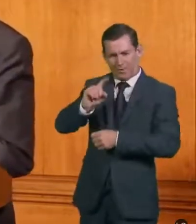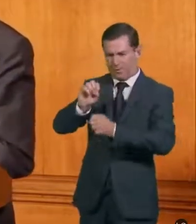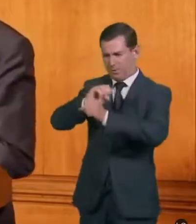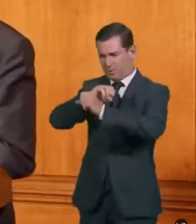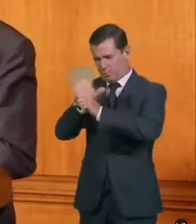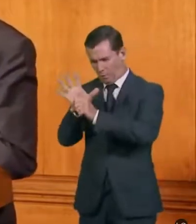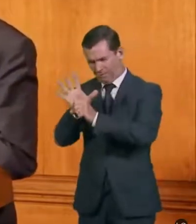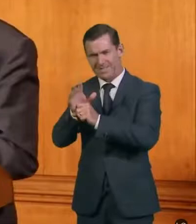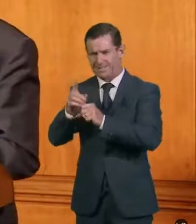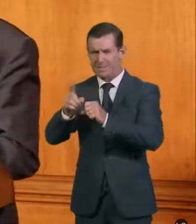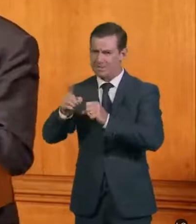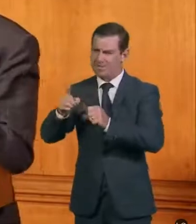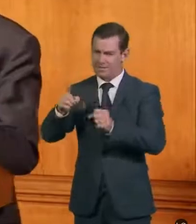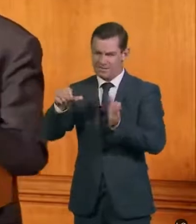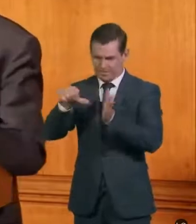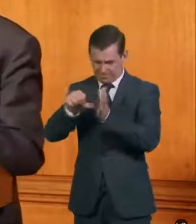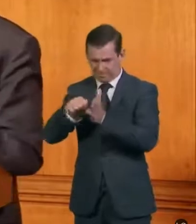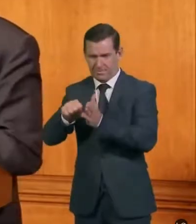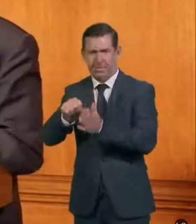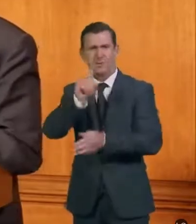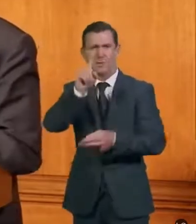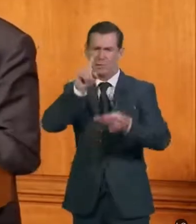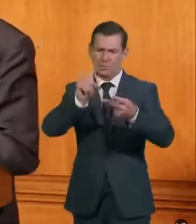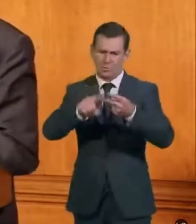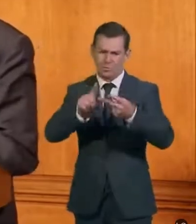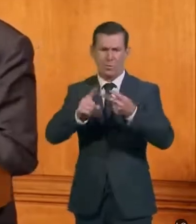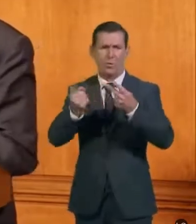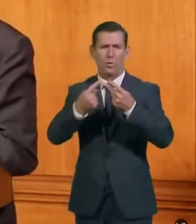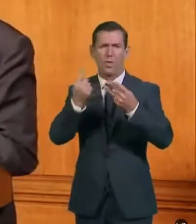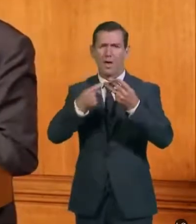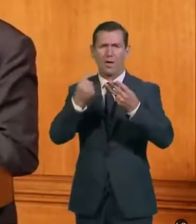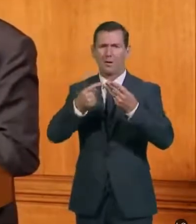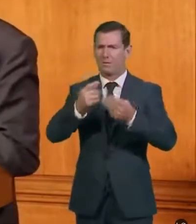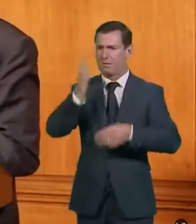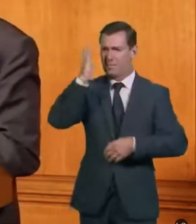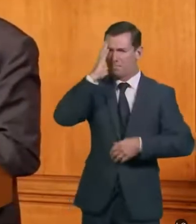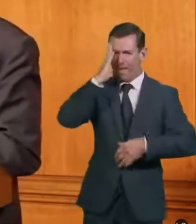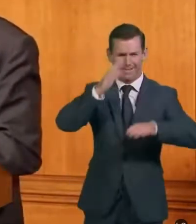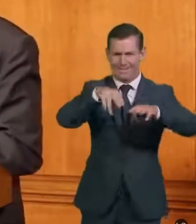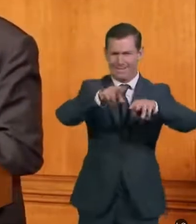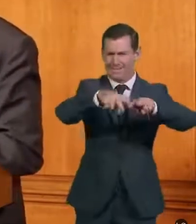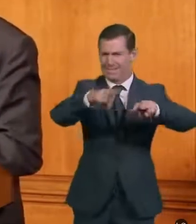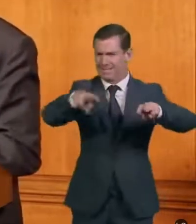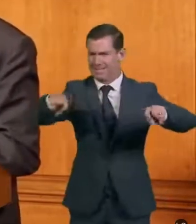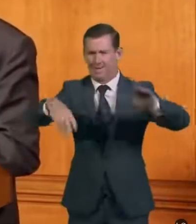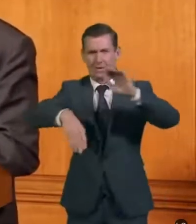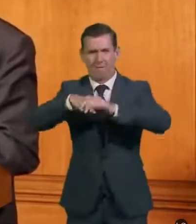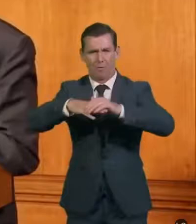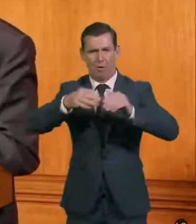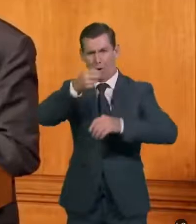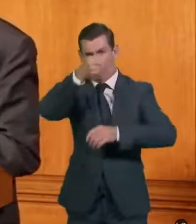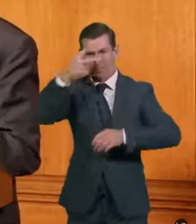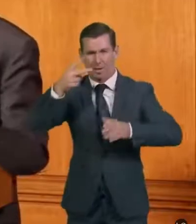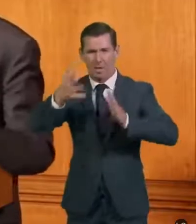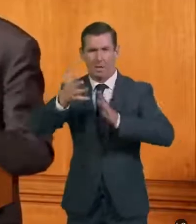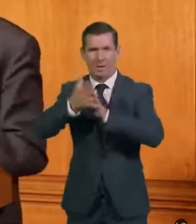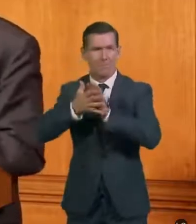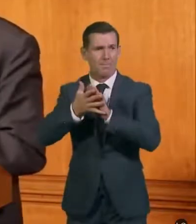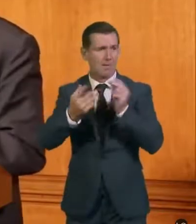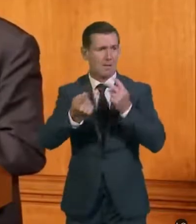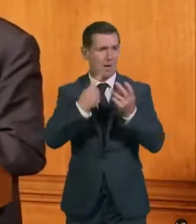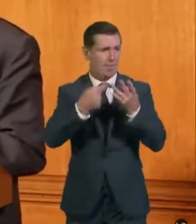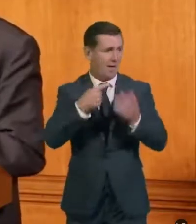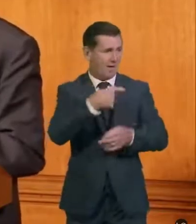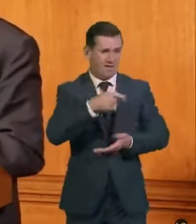the indirect harm because beds become occupied in hospitals, and that prevents other normal care, and that stops treatment